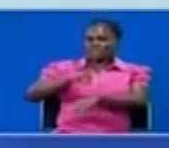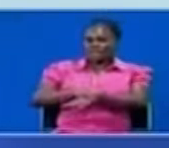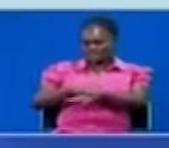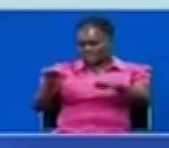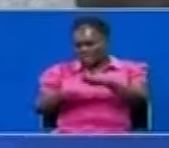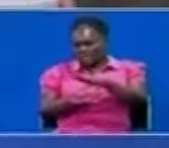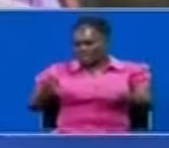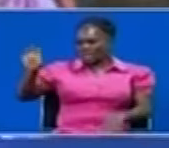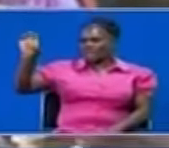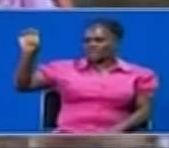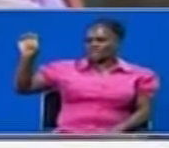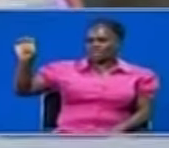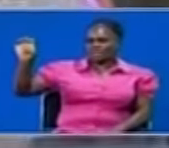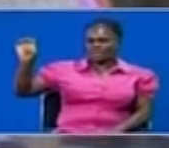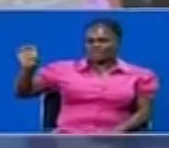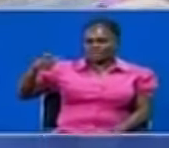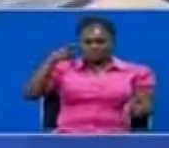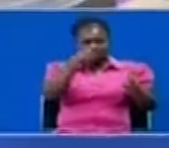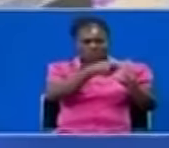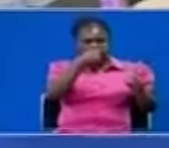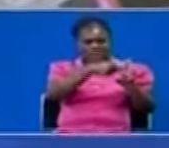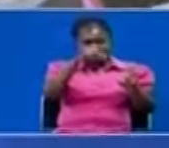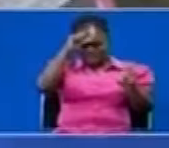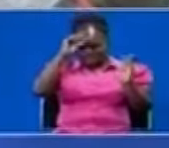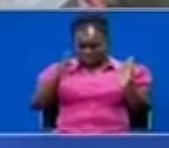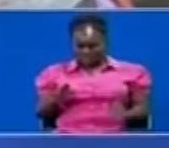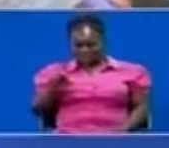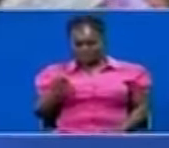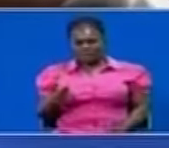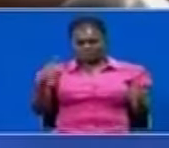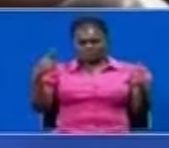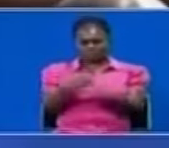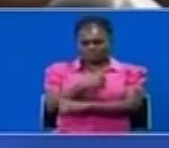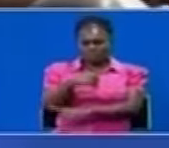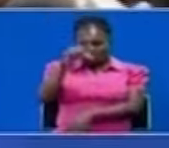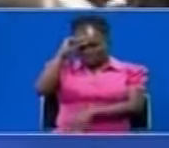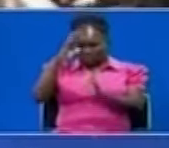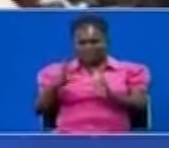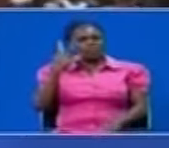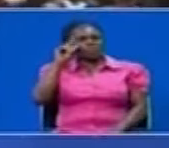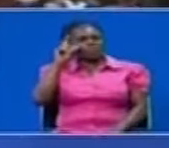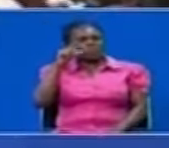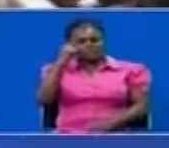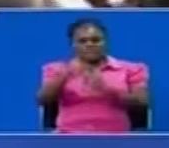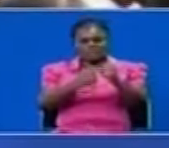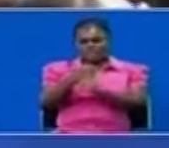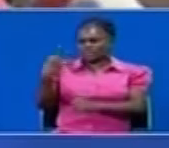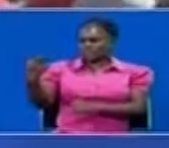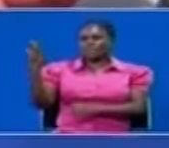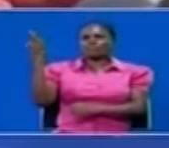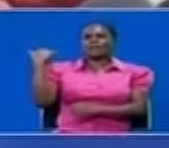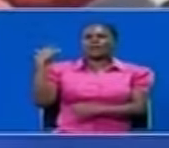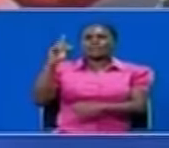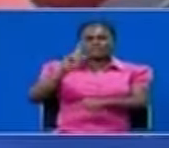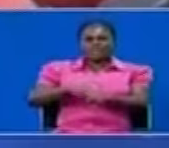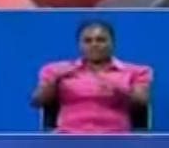E. The Kwale governor earlier claimed that his differences with Mombasa governor began some 3 years ago when they fell